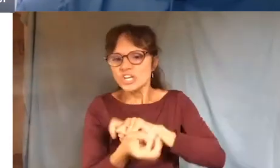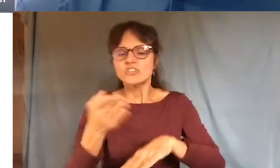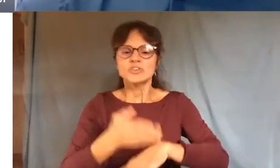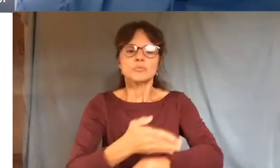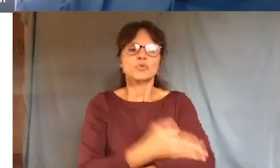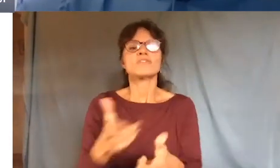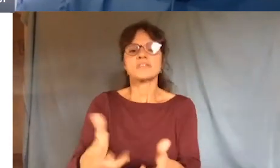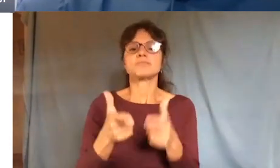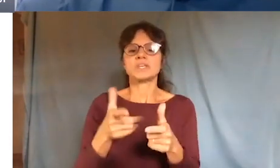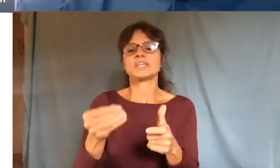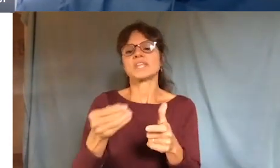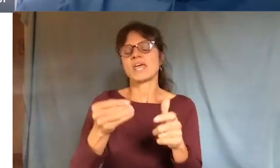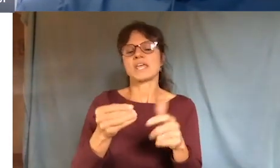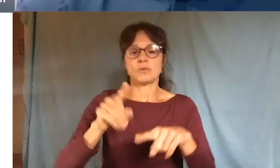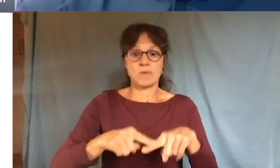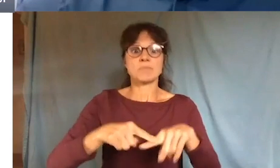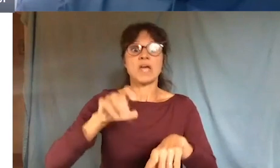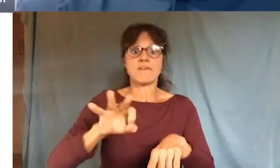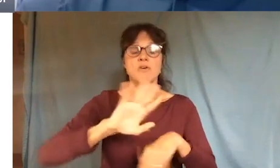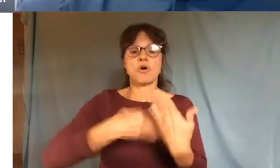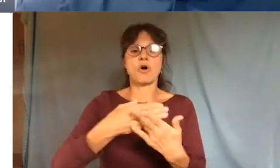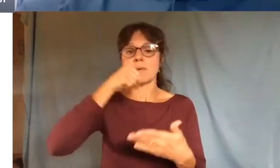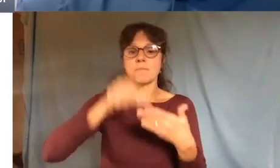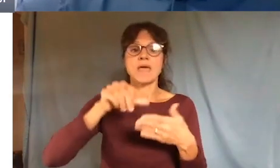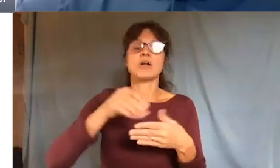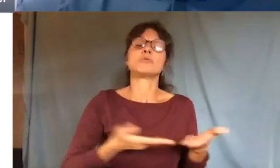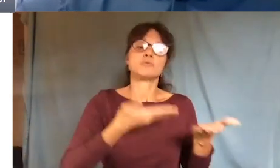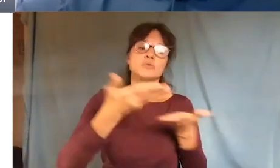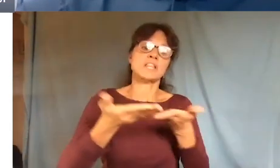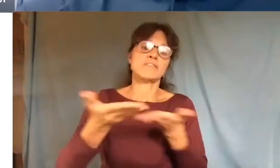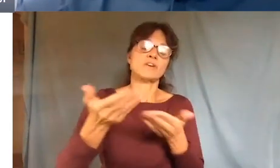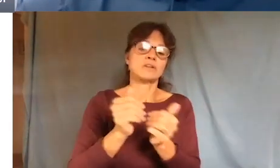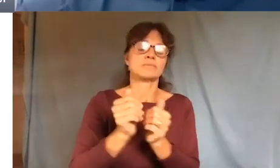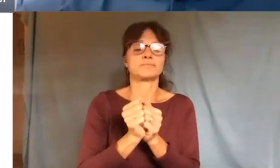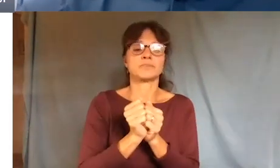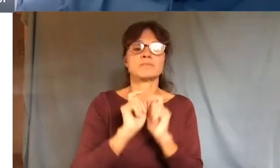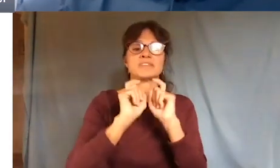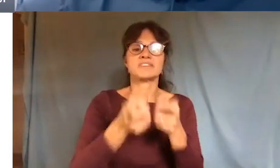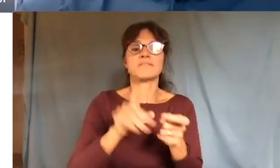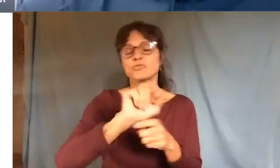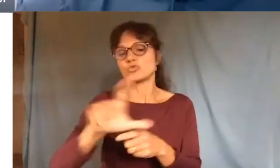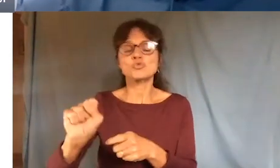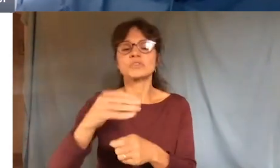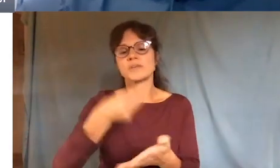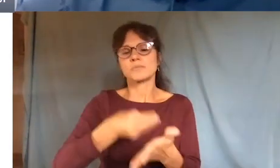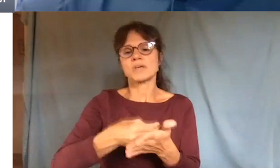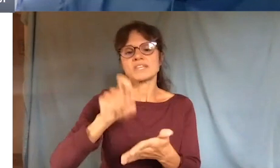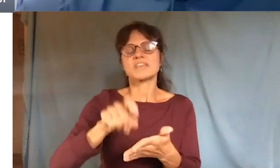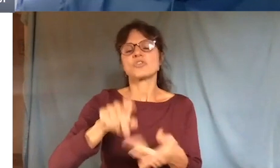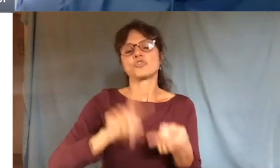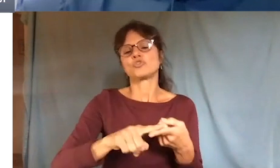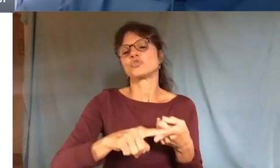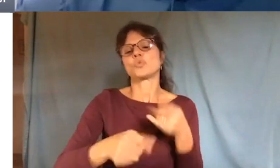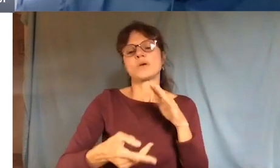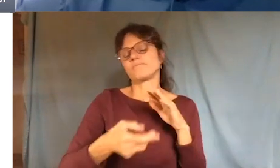speed and reliability of the mail. Congress must give the Postal Service the tools and funding necessary to adequately operate as